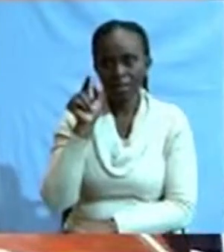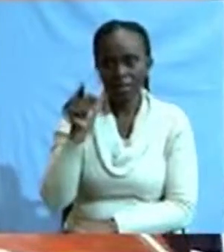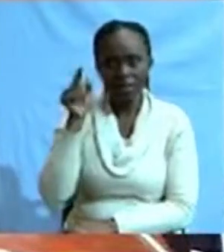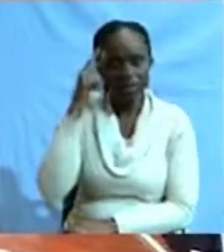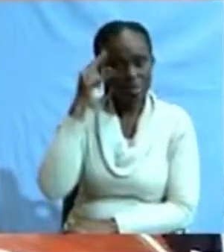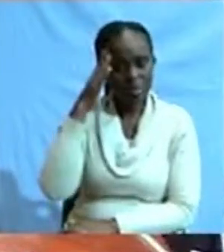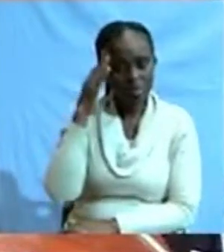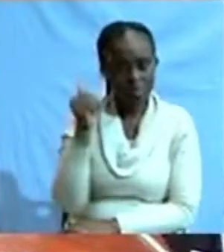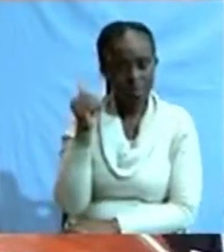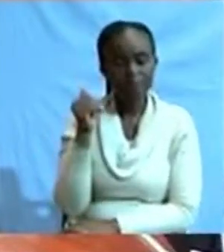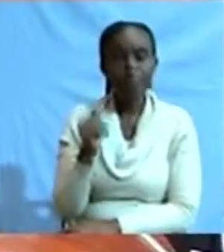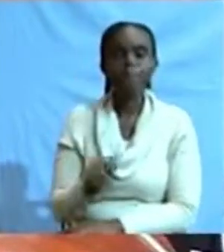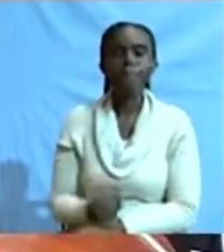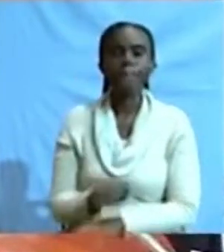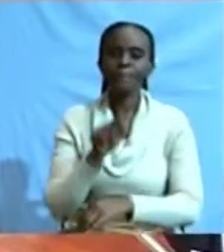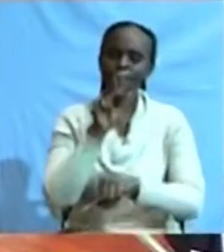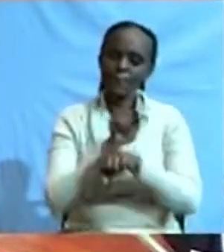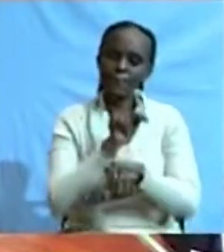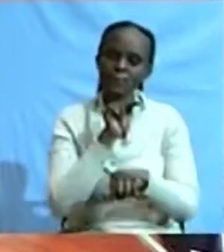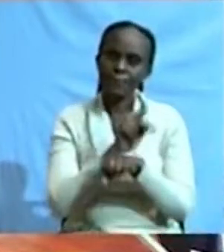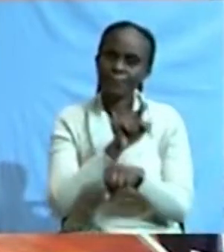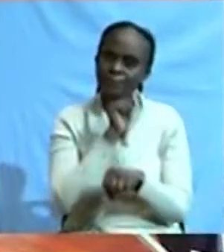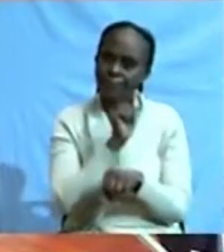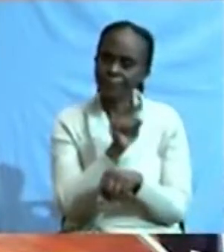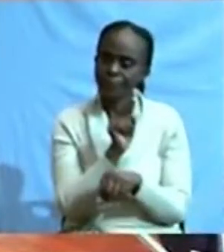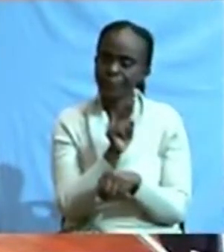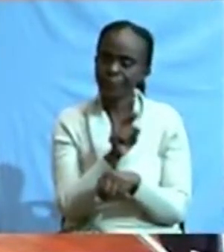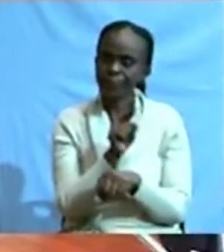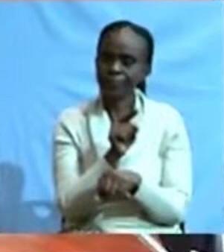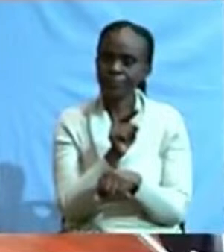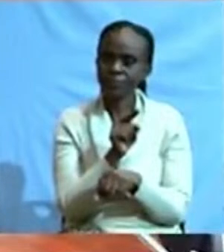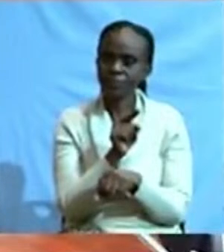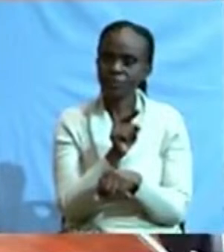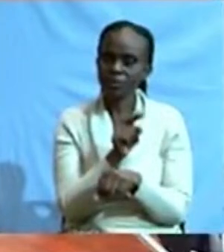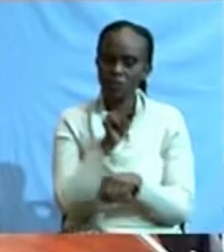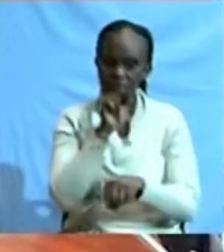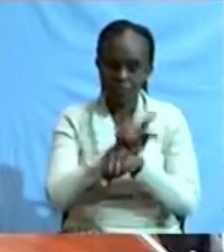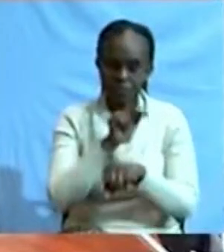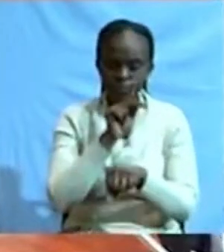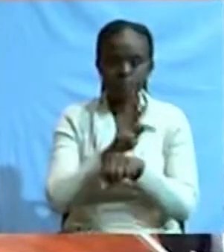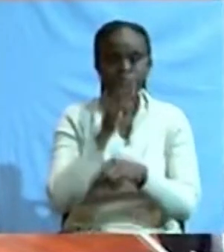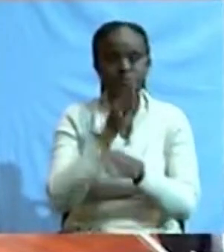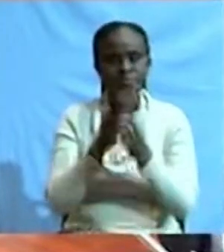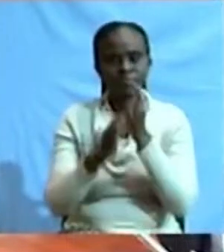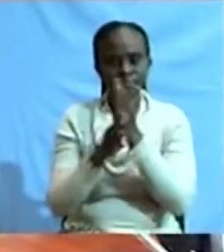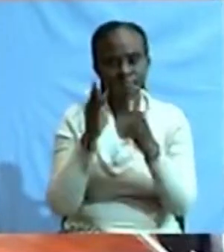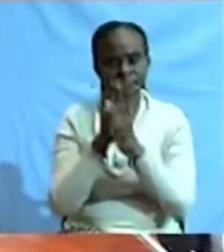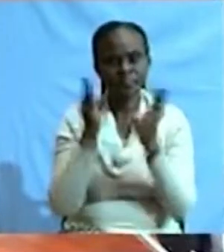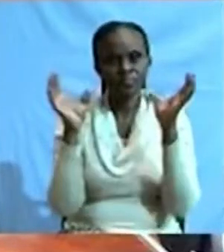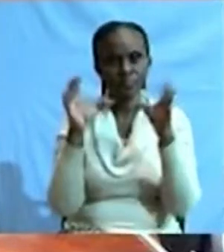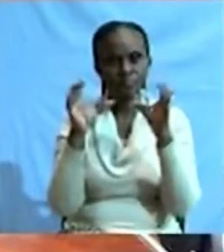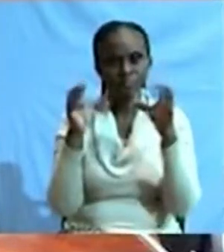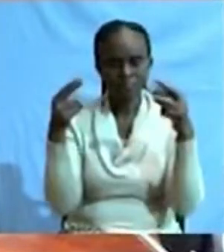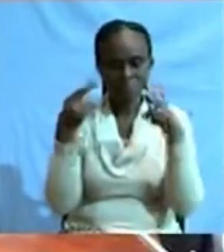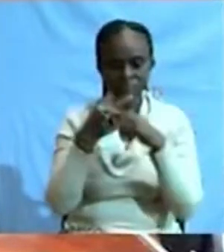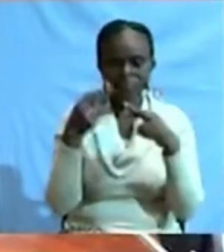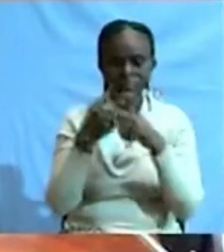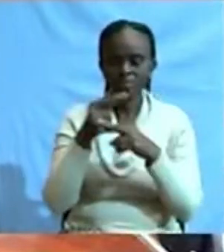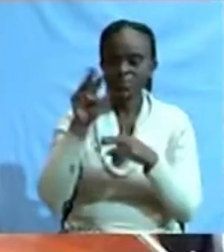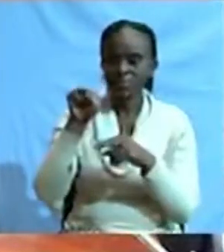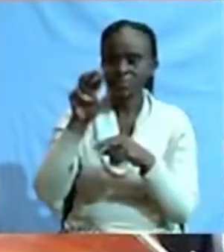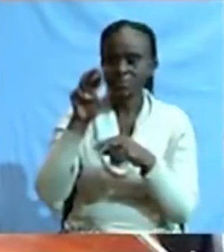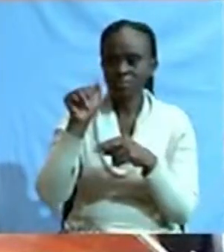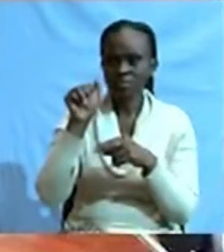query: the project of putting a classroom block at Mwamba Day Secondary